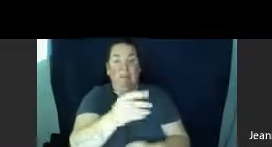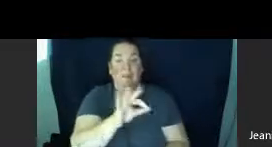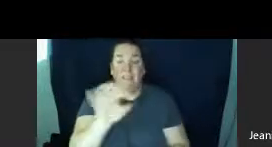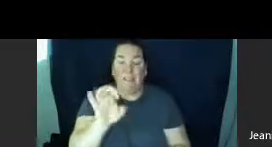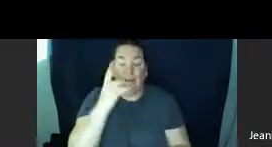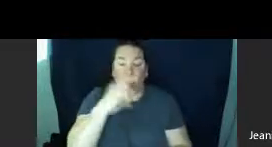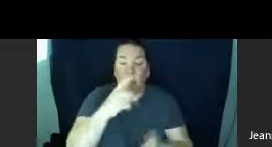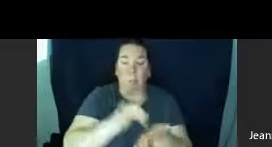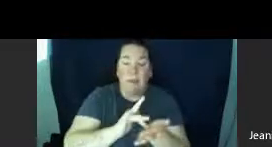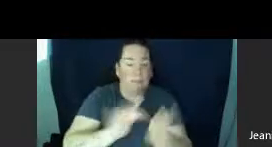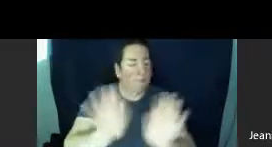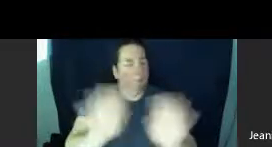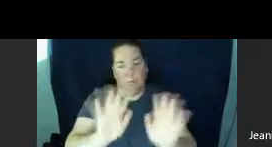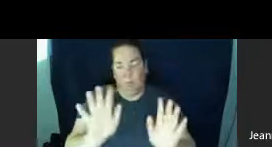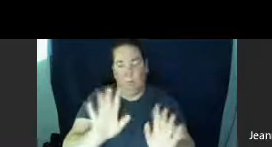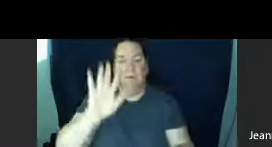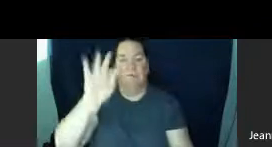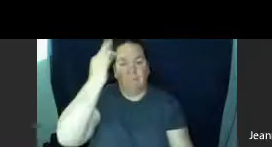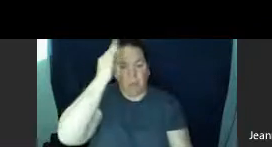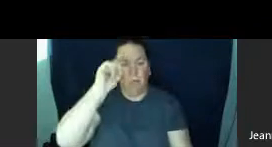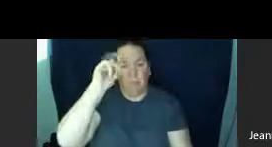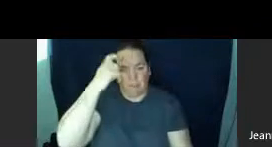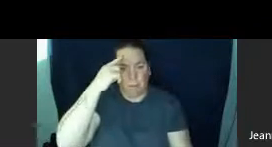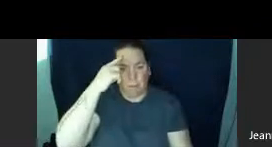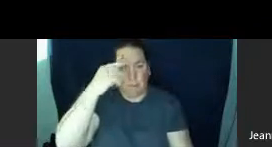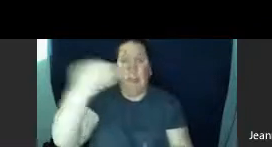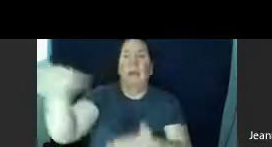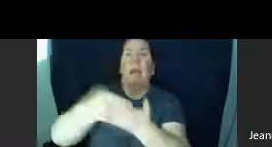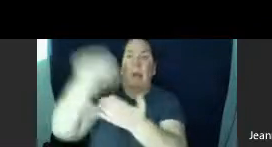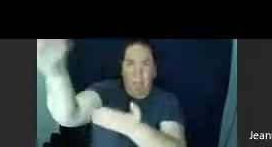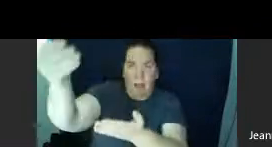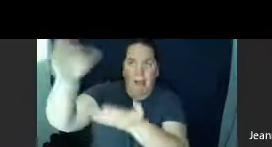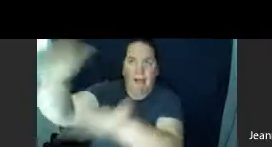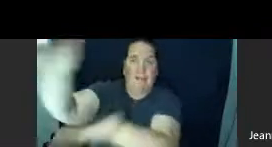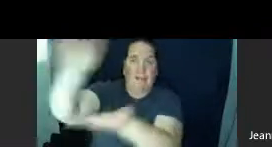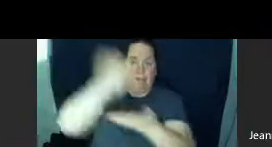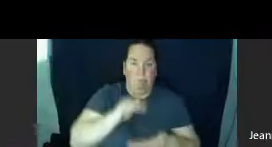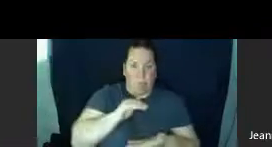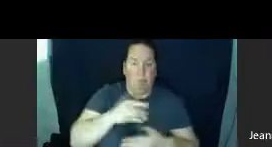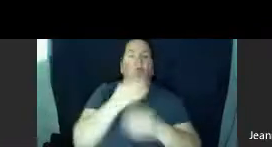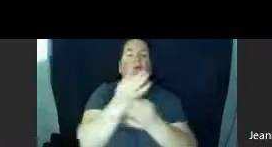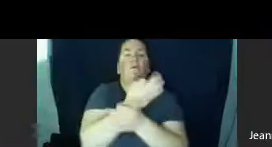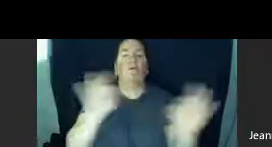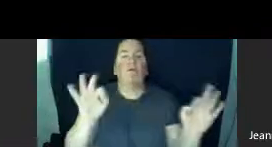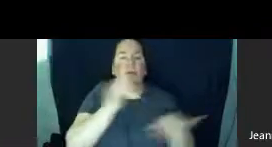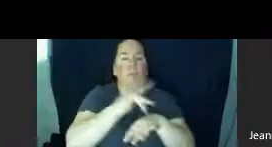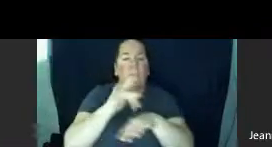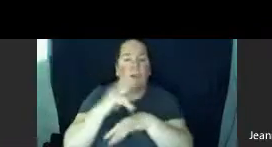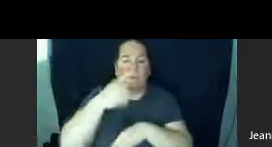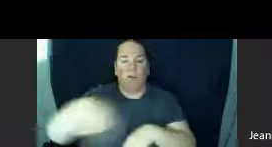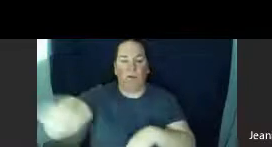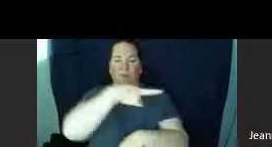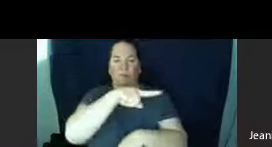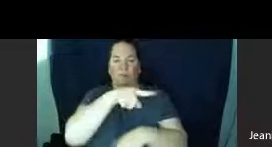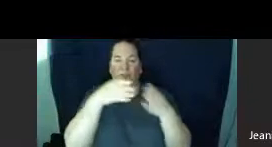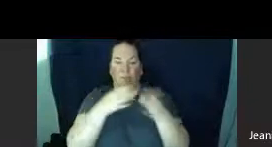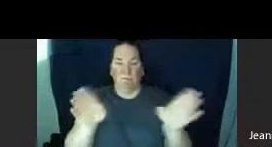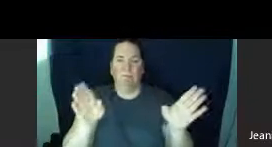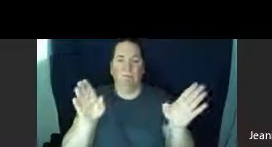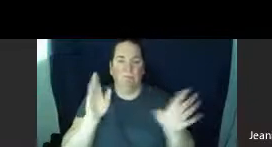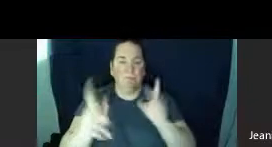the federal government buys them and sends them to us, so they're a free resource for people.